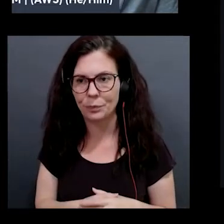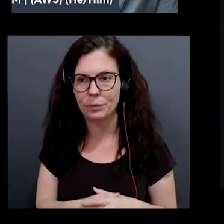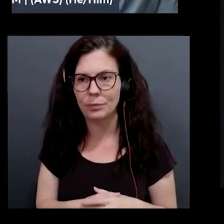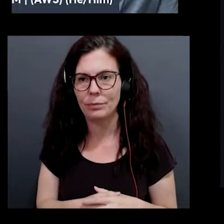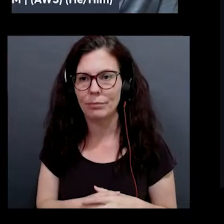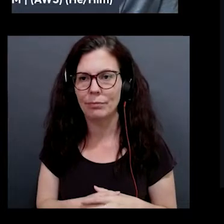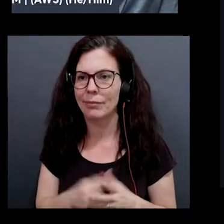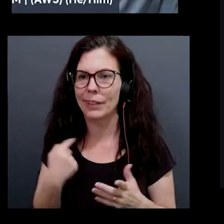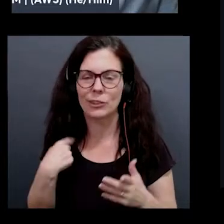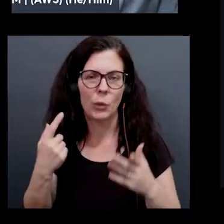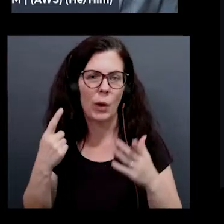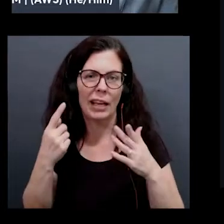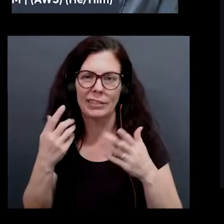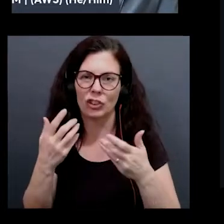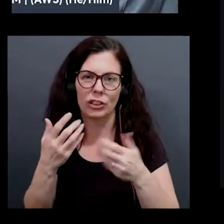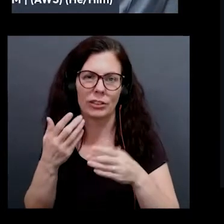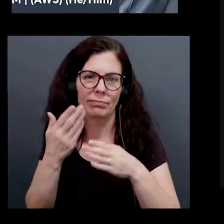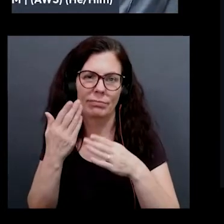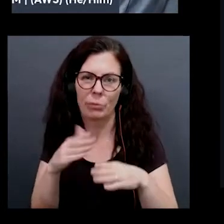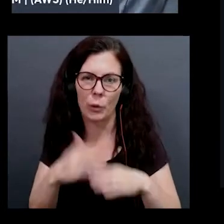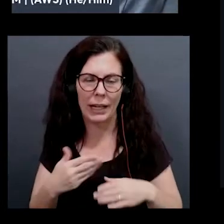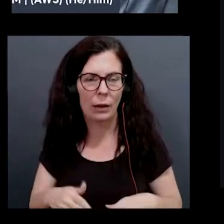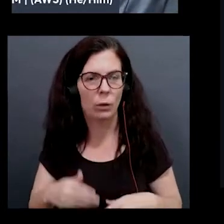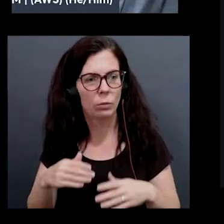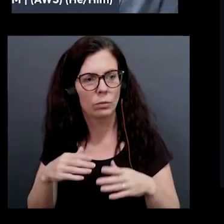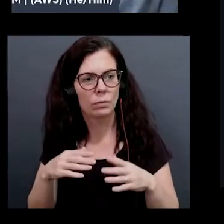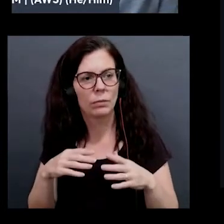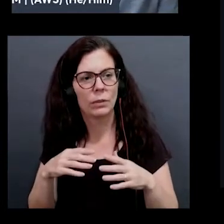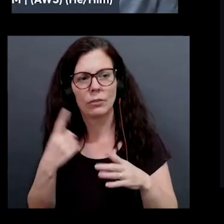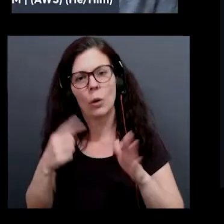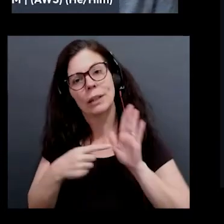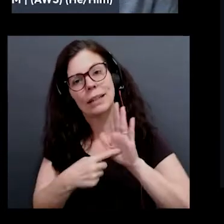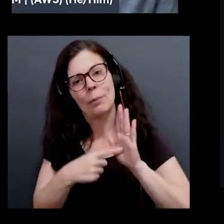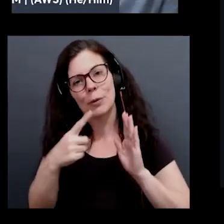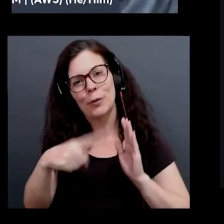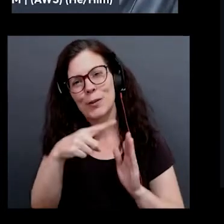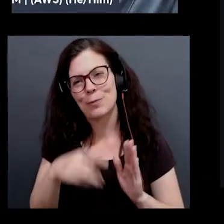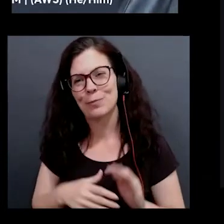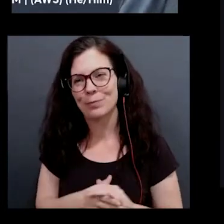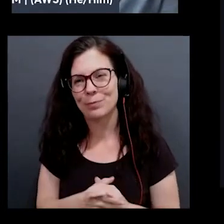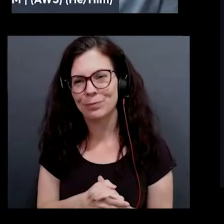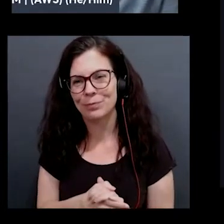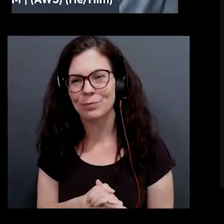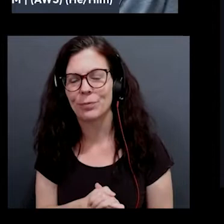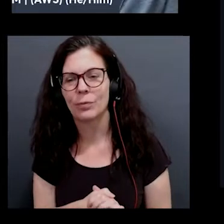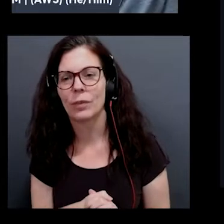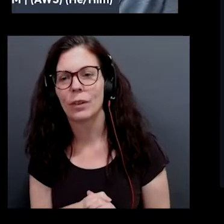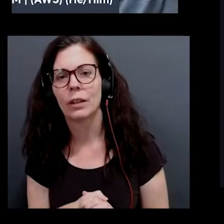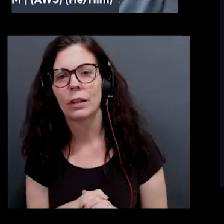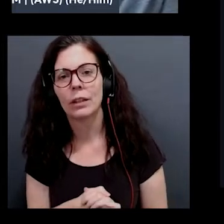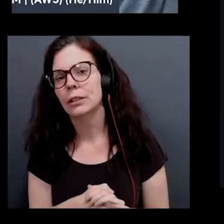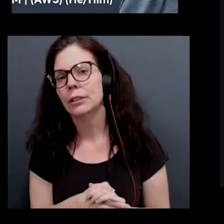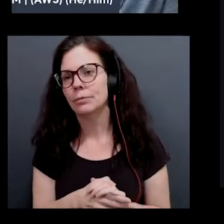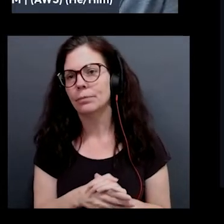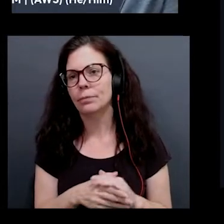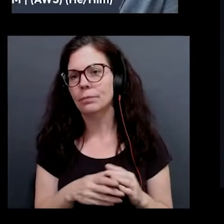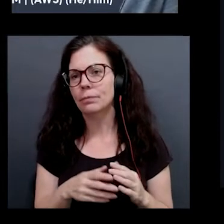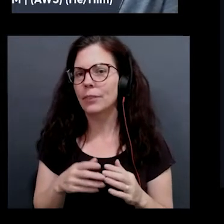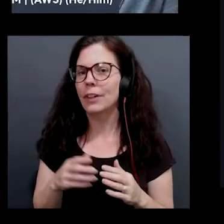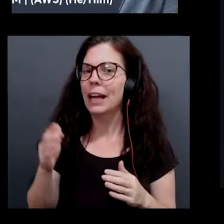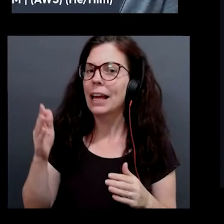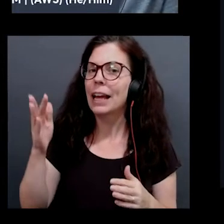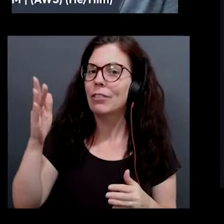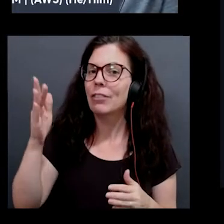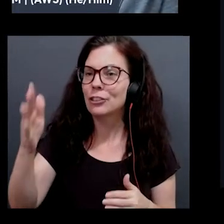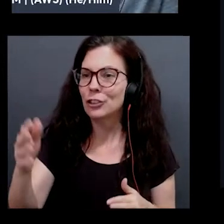broke that out into a demo for y'all. And we'll get to the question eventually. Hopefully I haven't spoiled